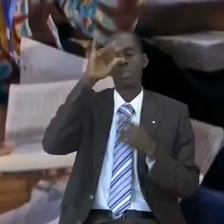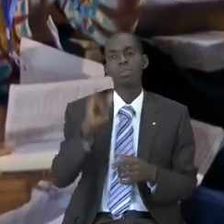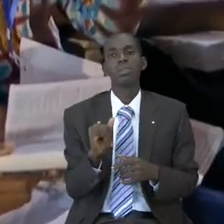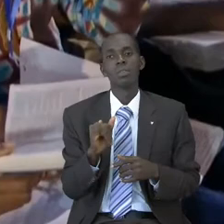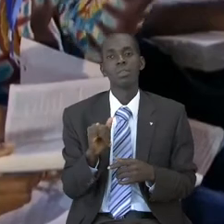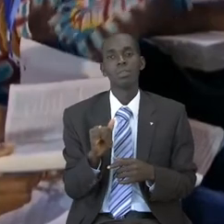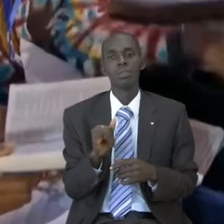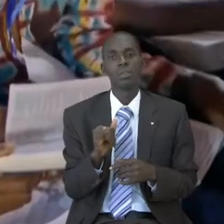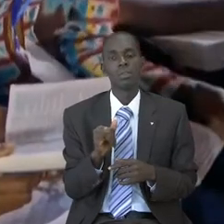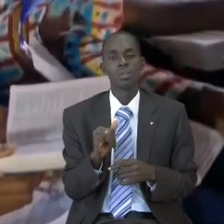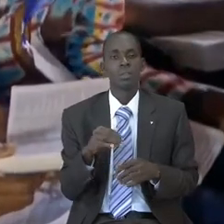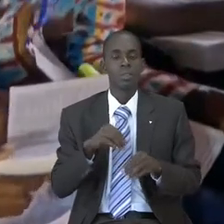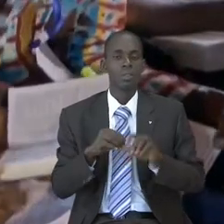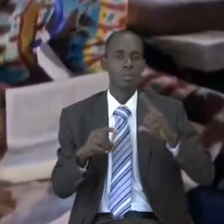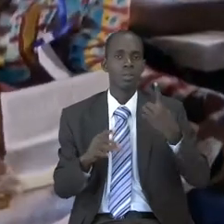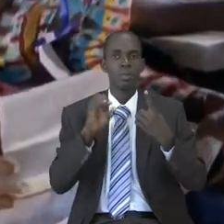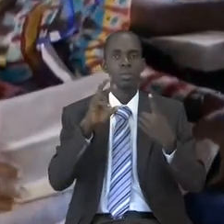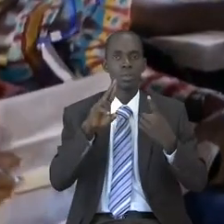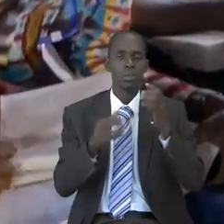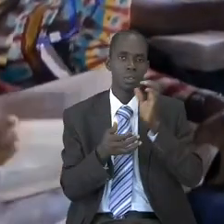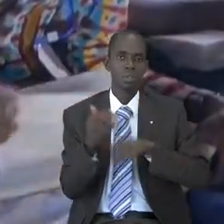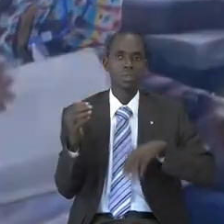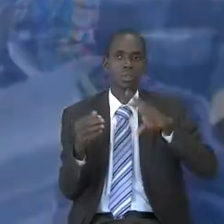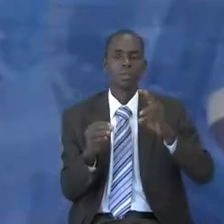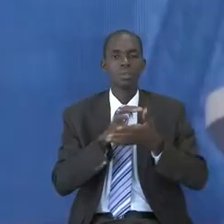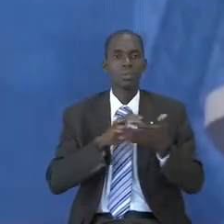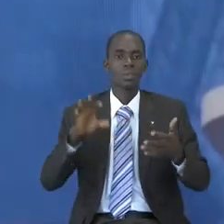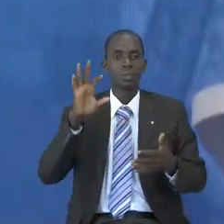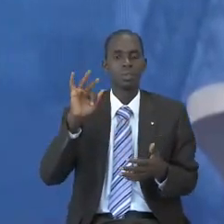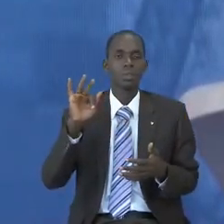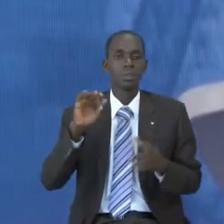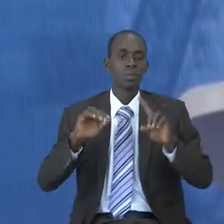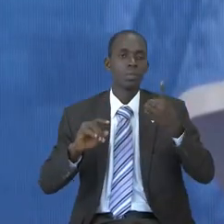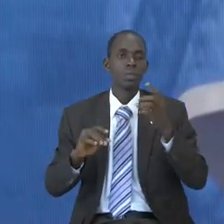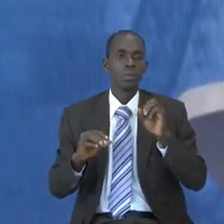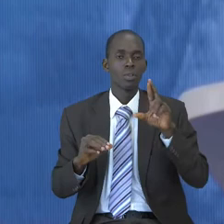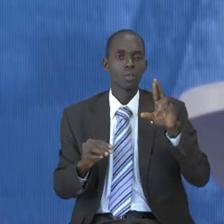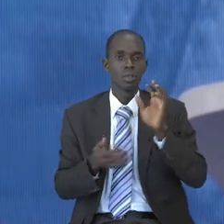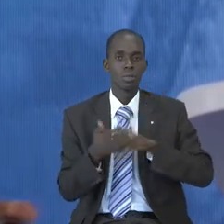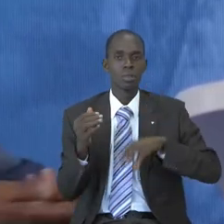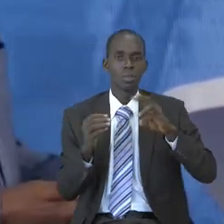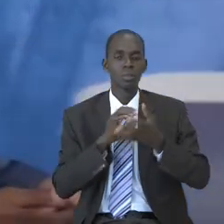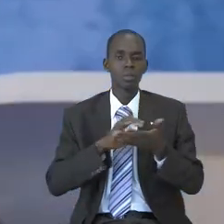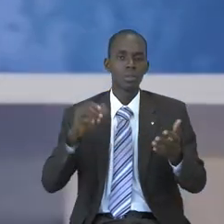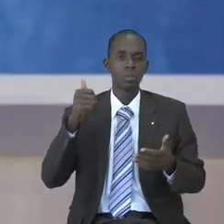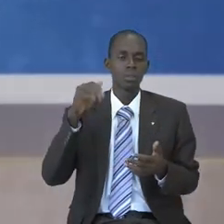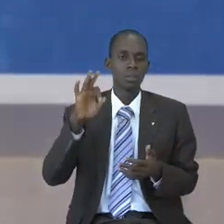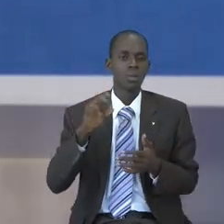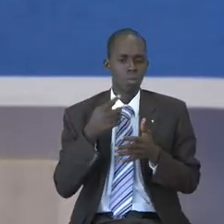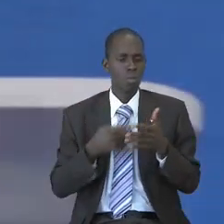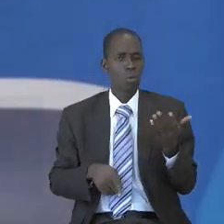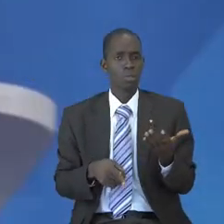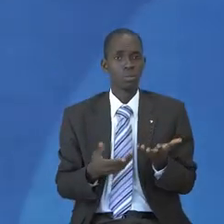First Corinthians chapter 6, and we're reading from verse 19. First Corinthians chapter 6, verse 19. Watch, do